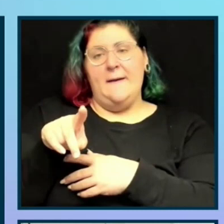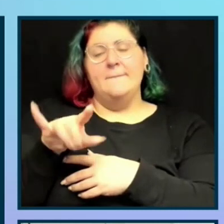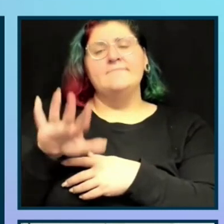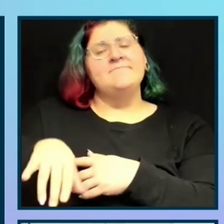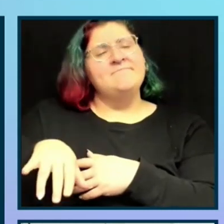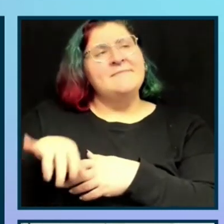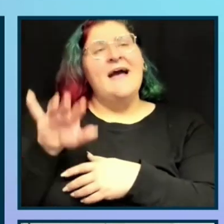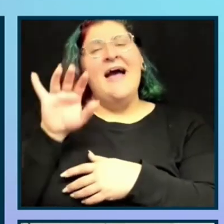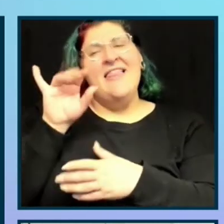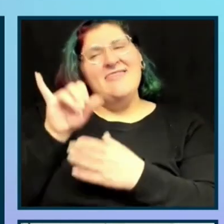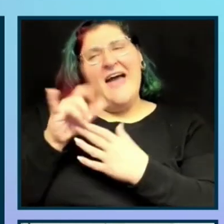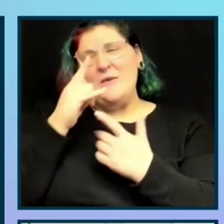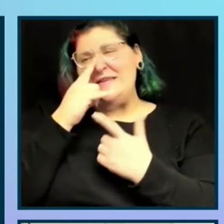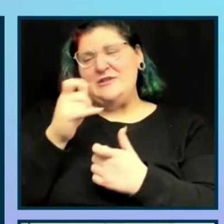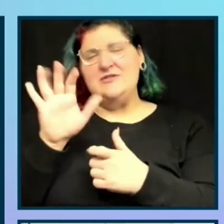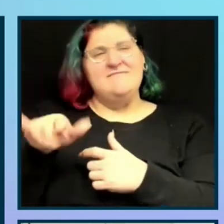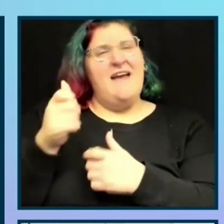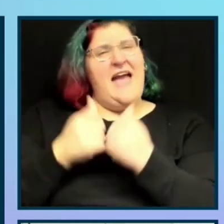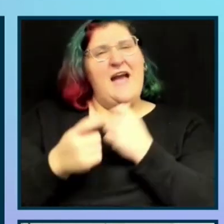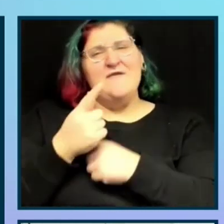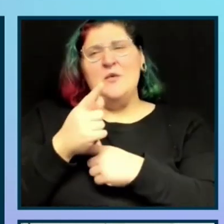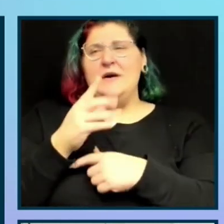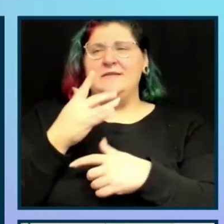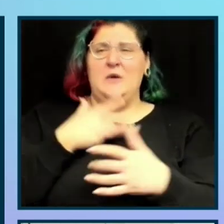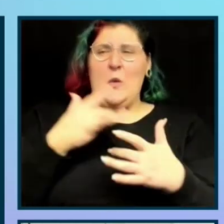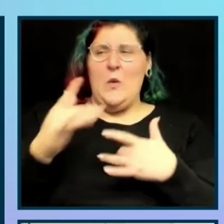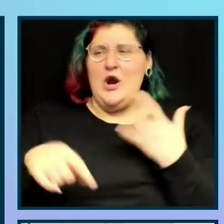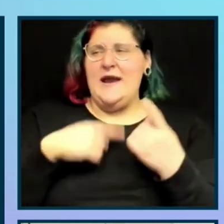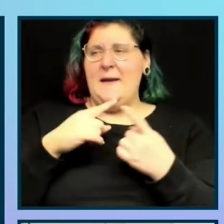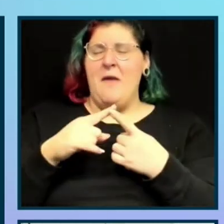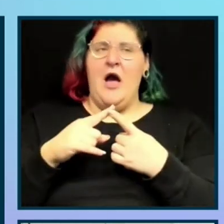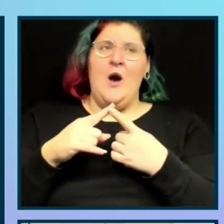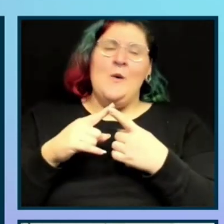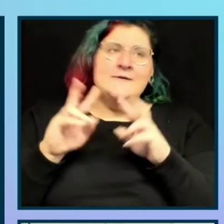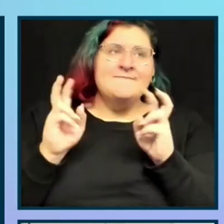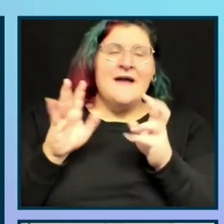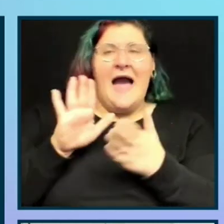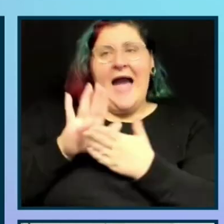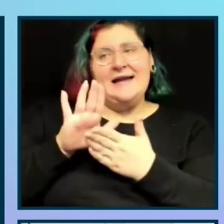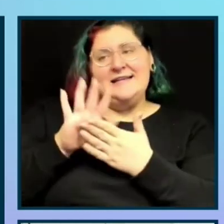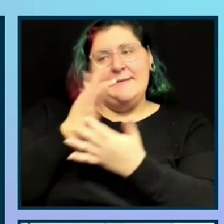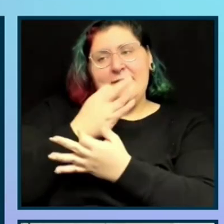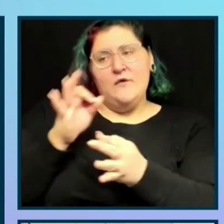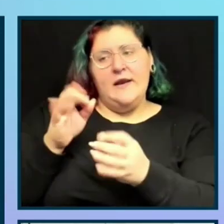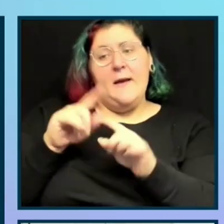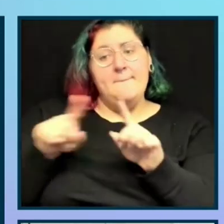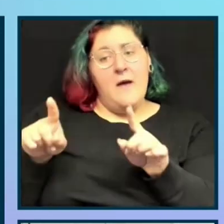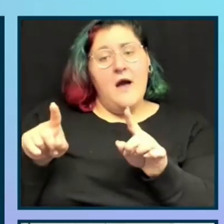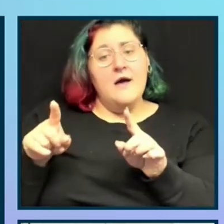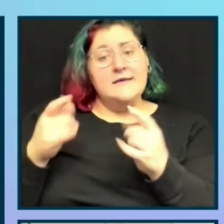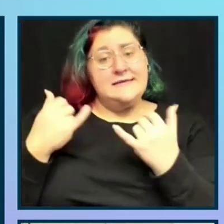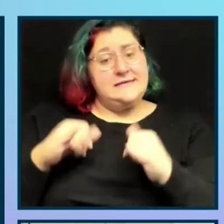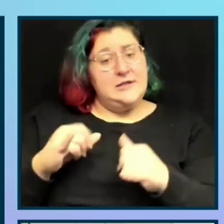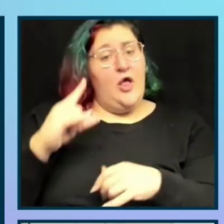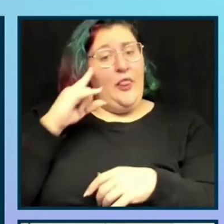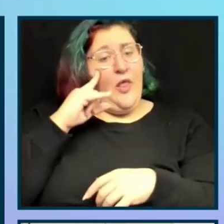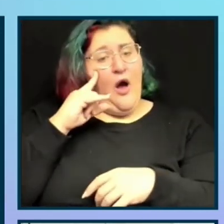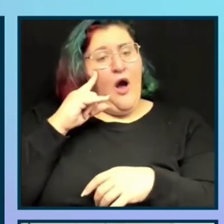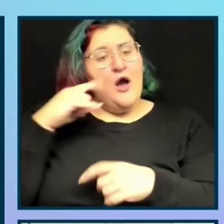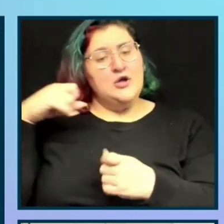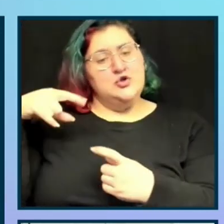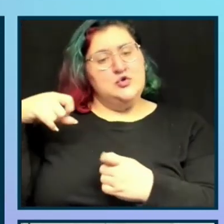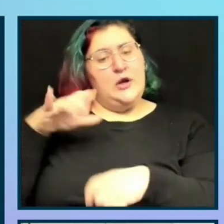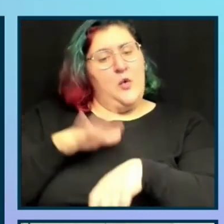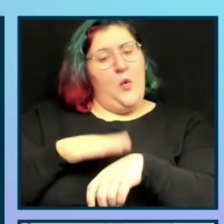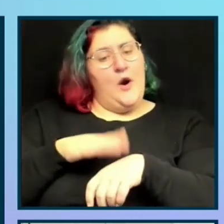academic freedom, but just as many people felt that trigger warnings could actually be helpful for